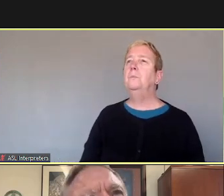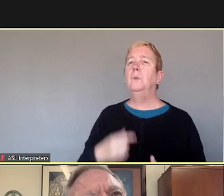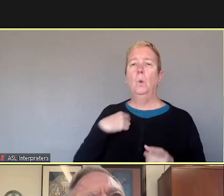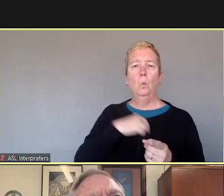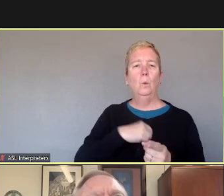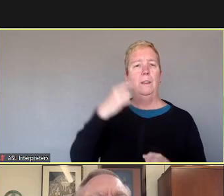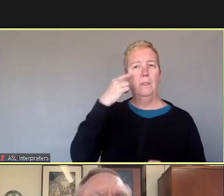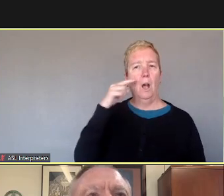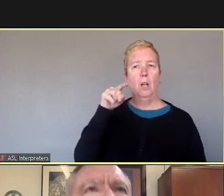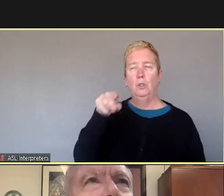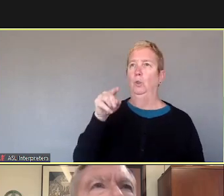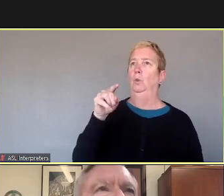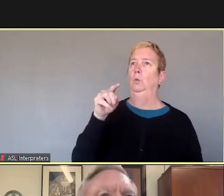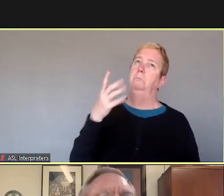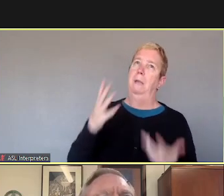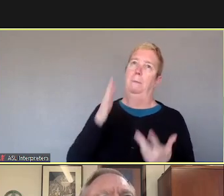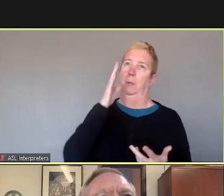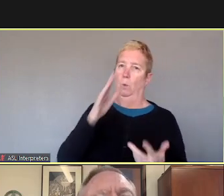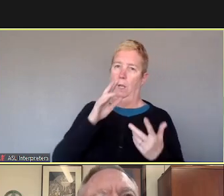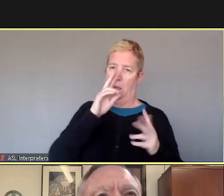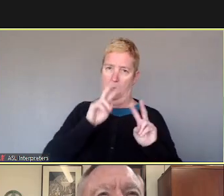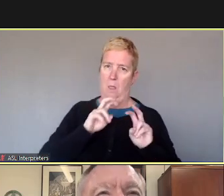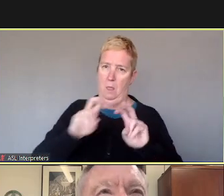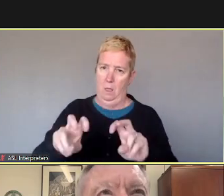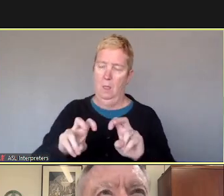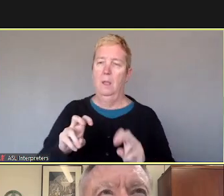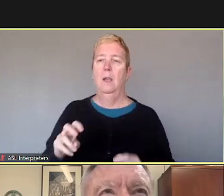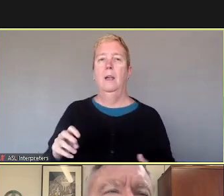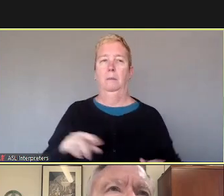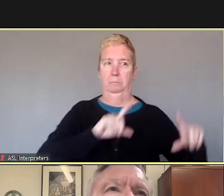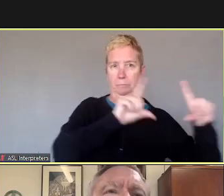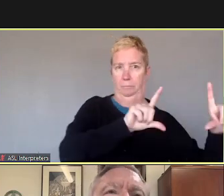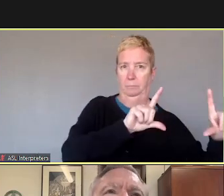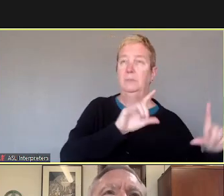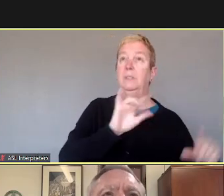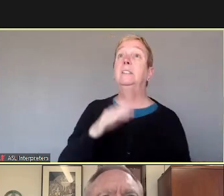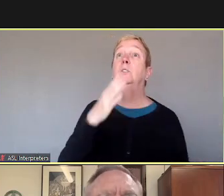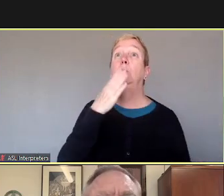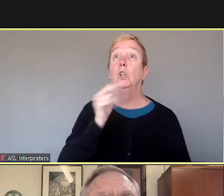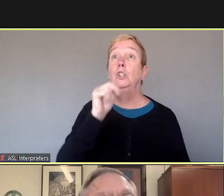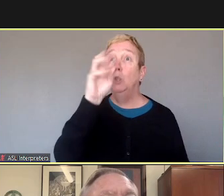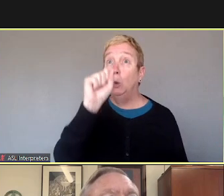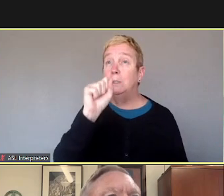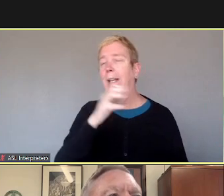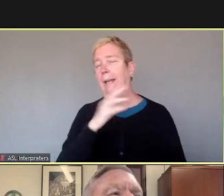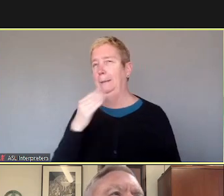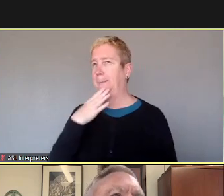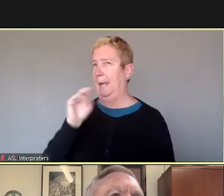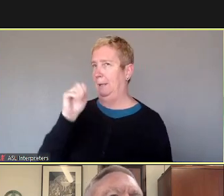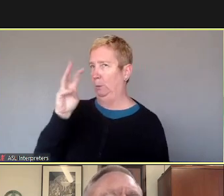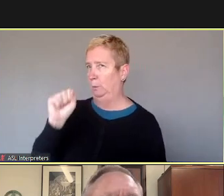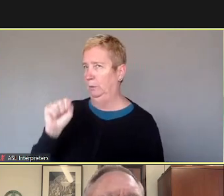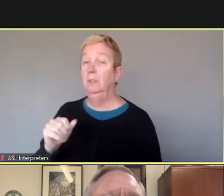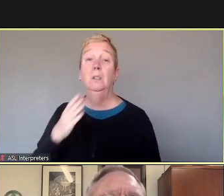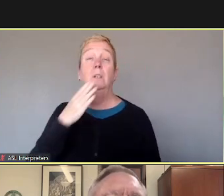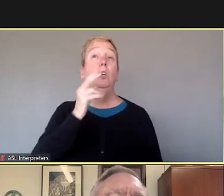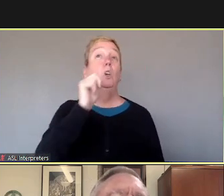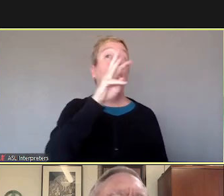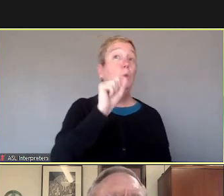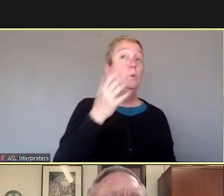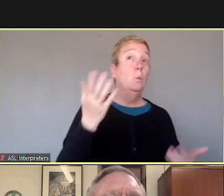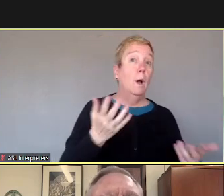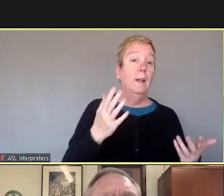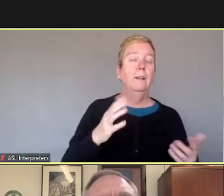in this. This is another one of my favorite slides. There's really good news here and there's bad news. The good news is that probably